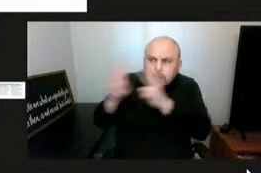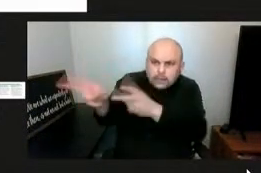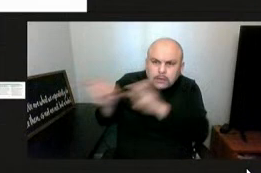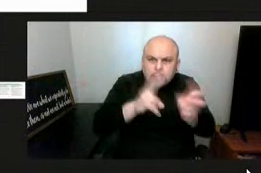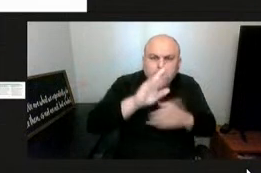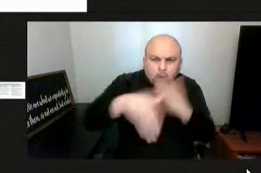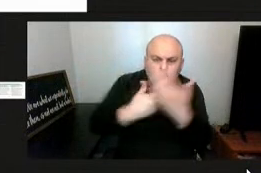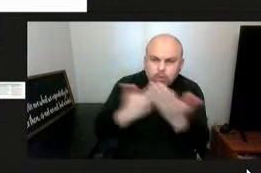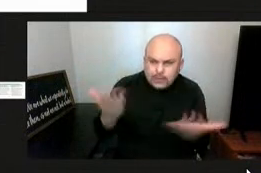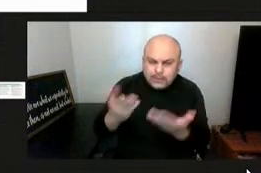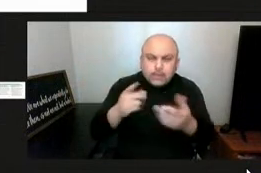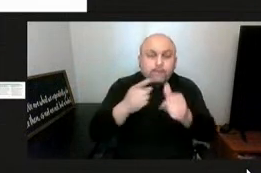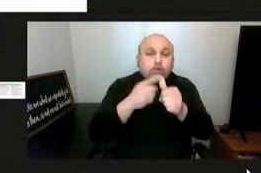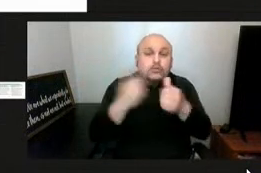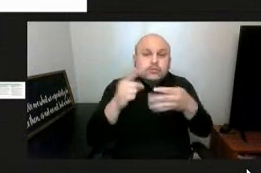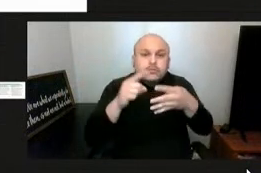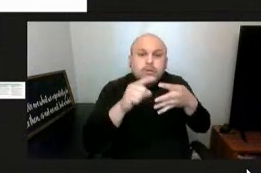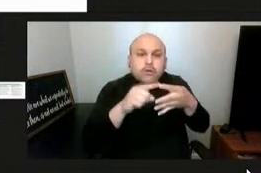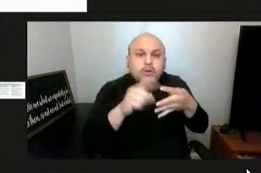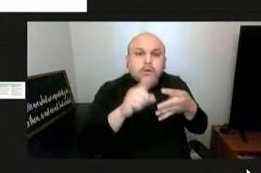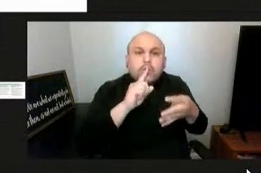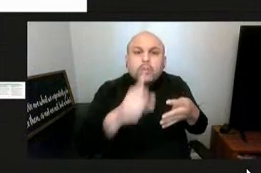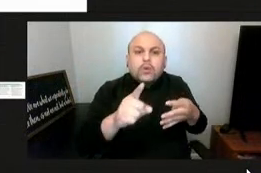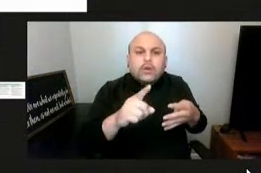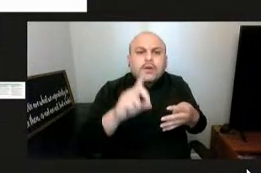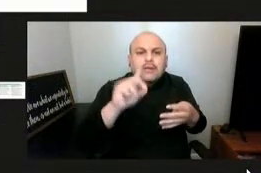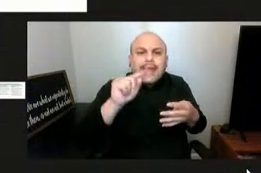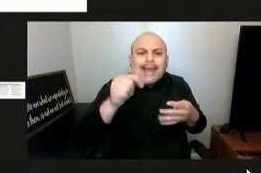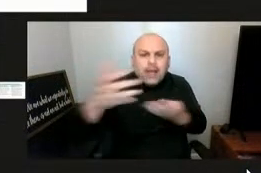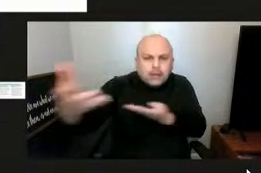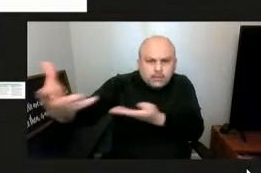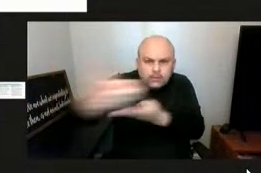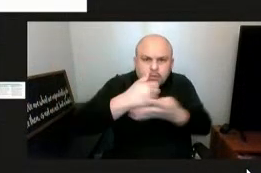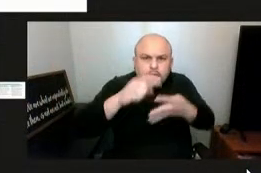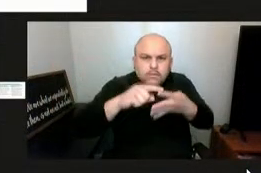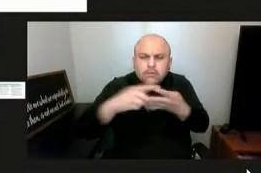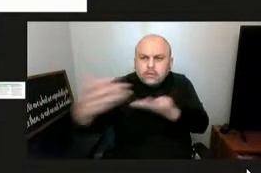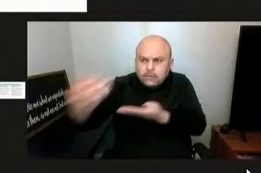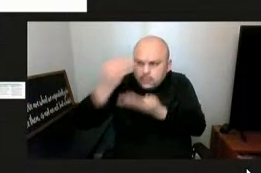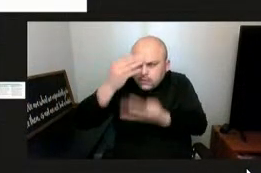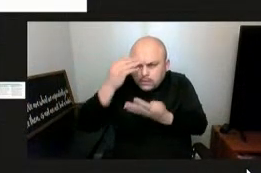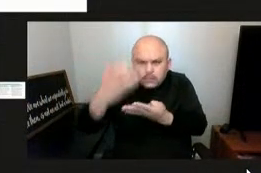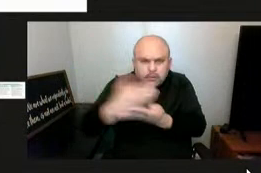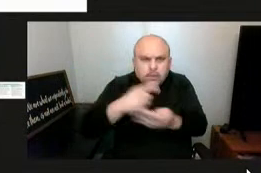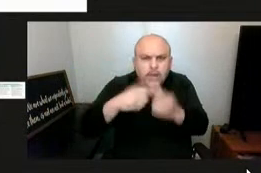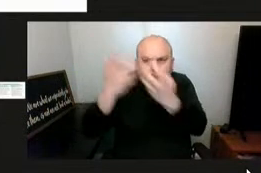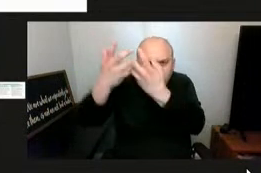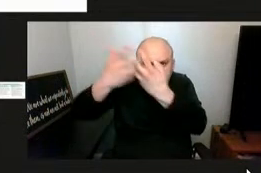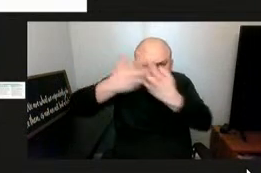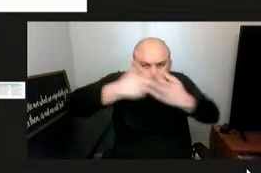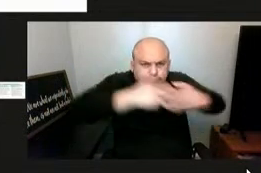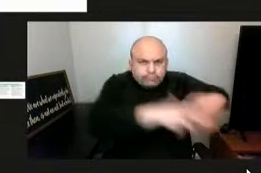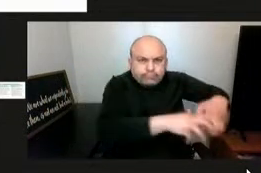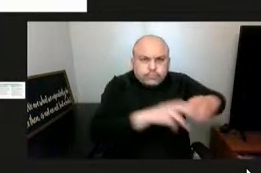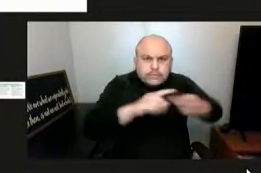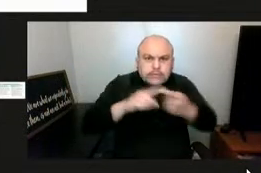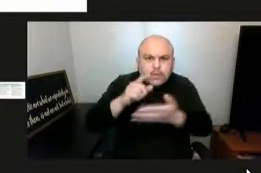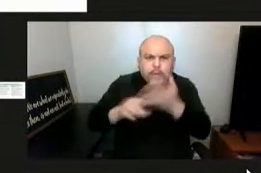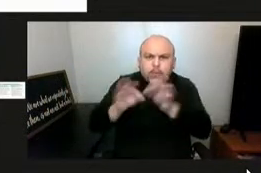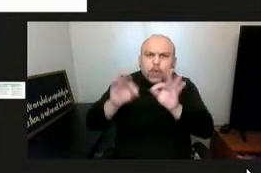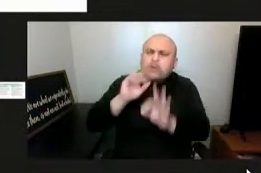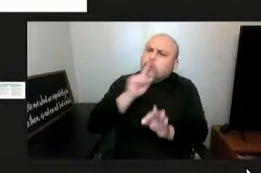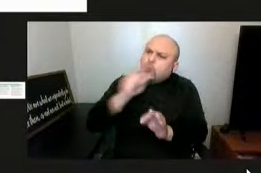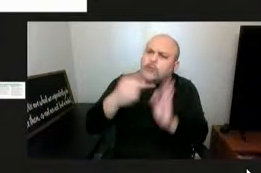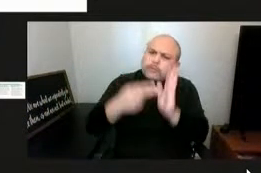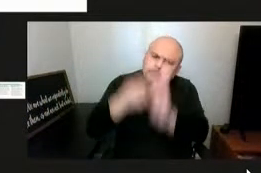The first is around the data collection, harmonization, and the integrity of data so that we